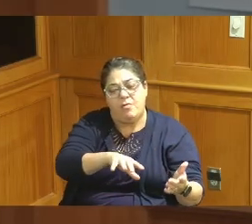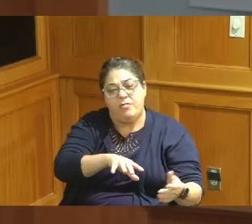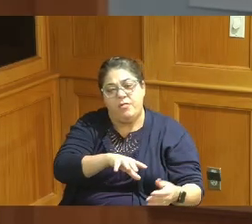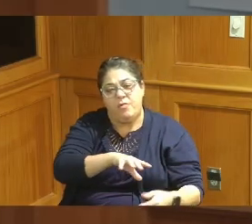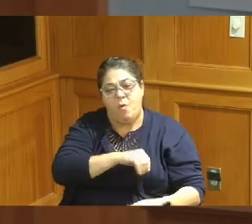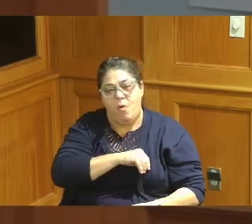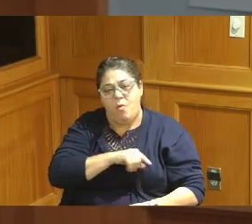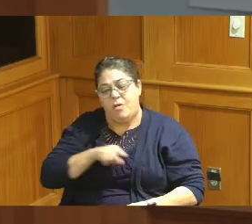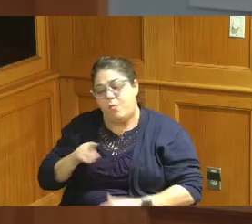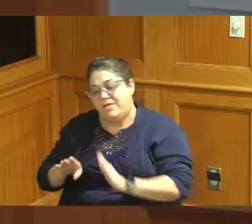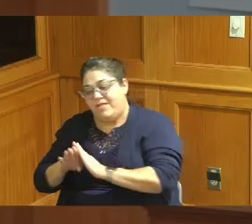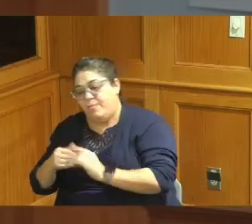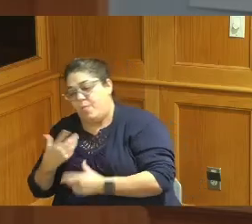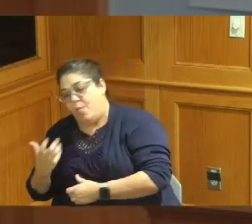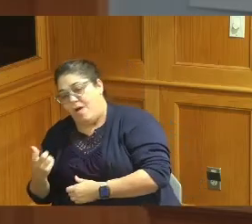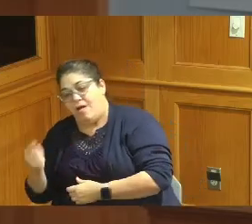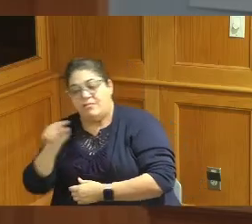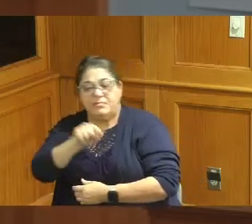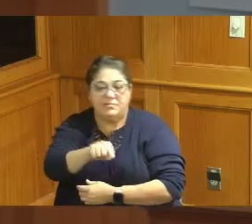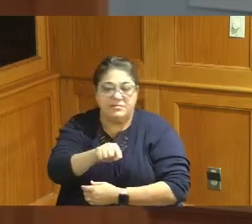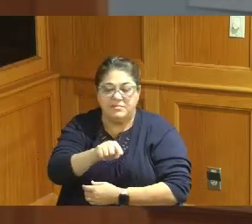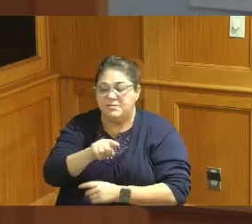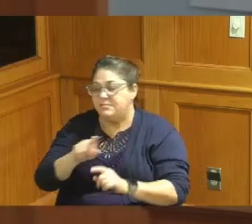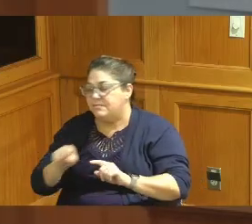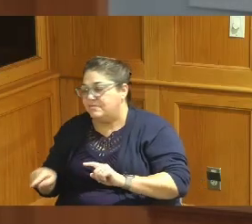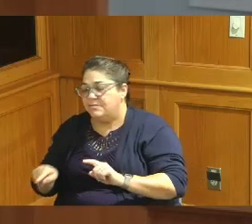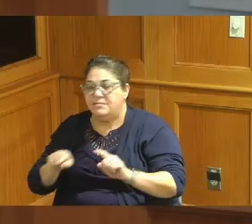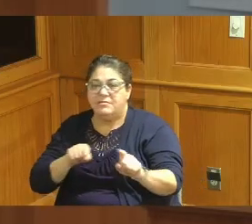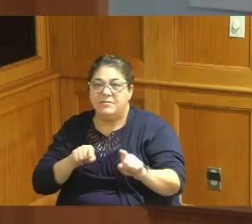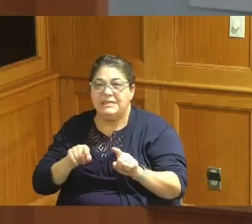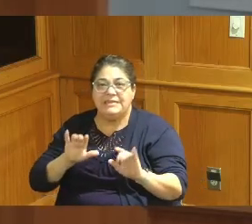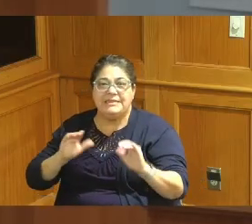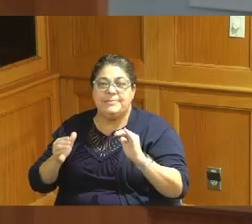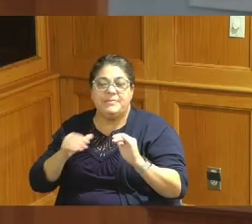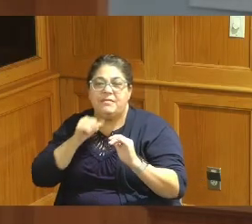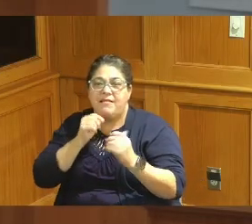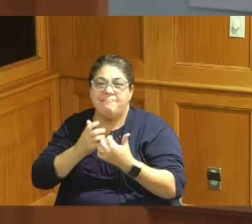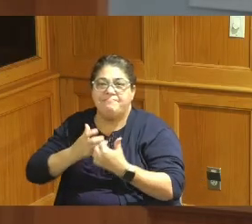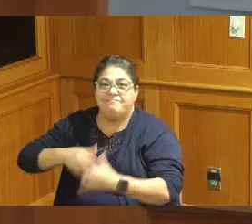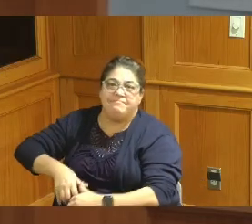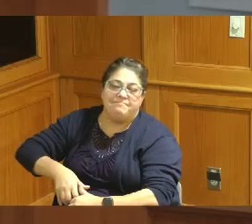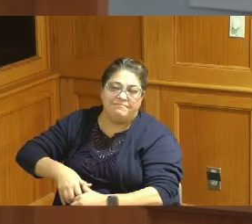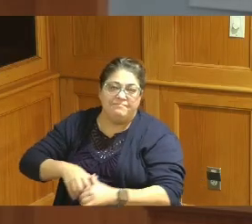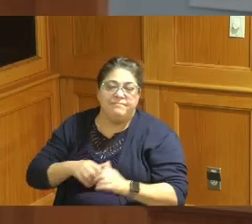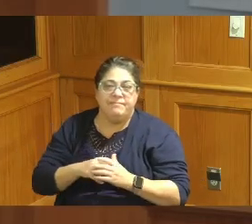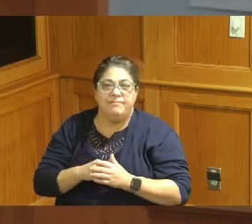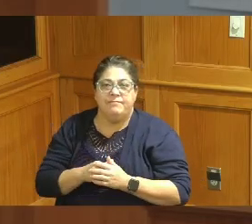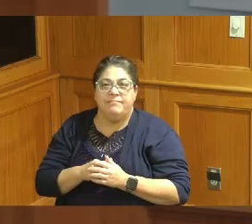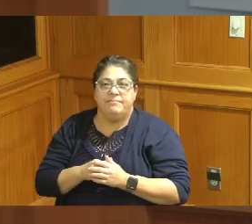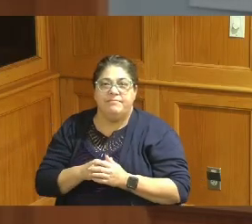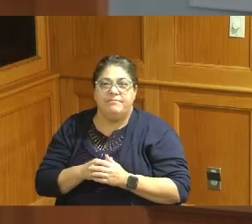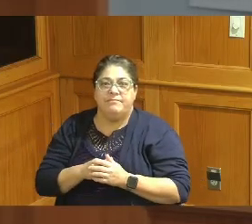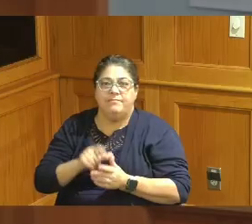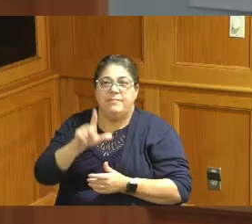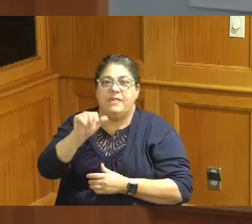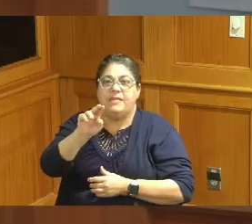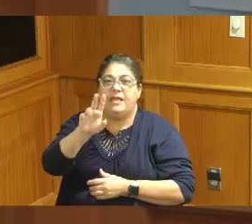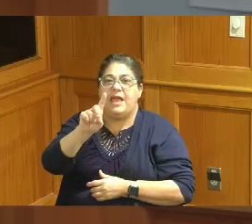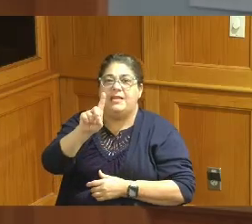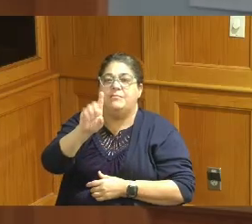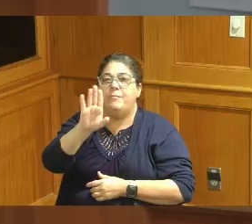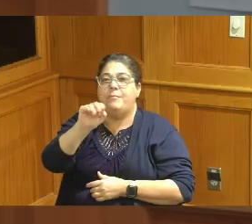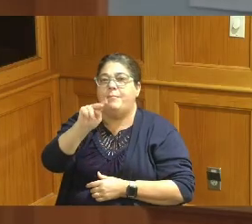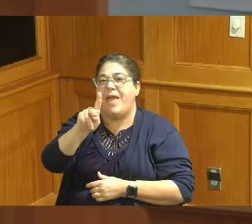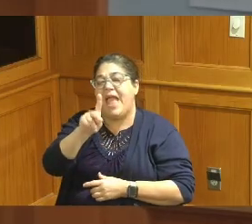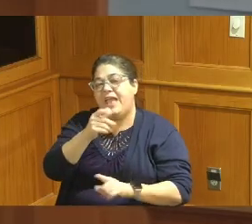developer might be wanting to look at and the sort of the plans or sort of intentions the land bank had for how that